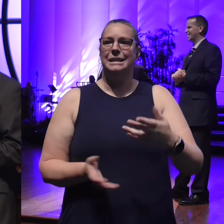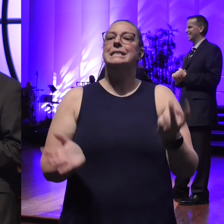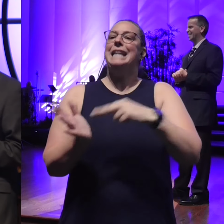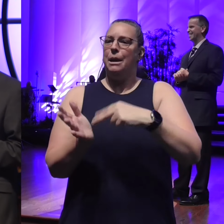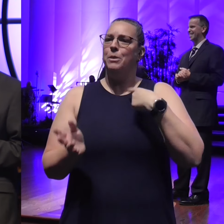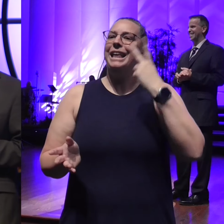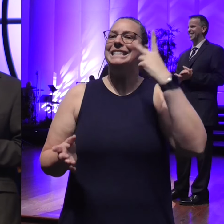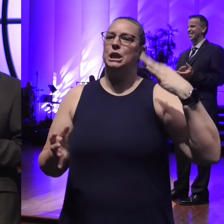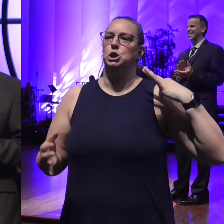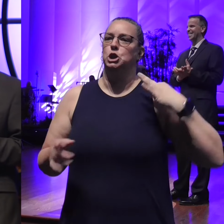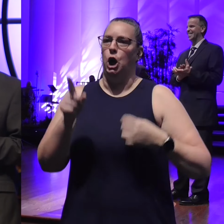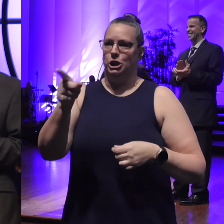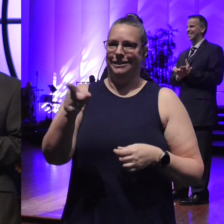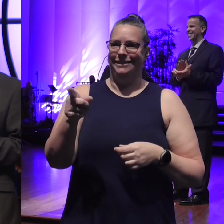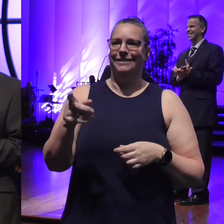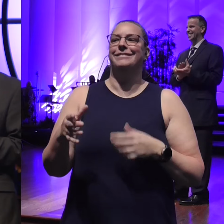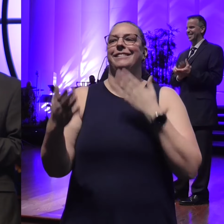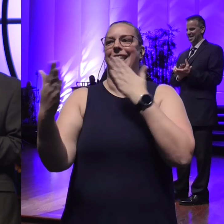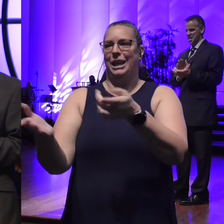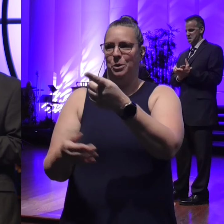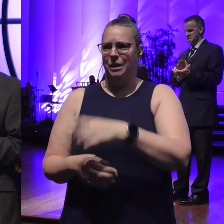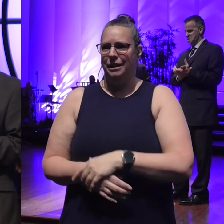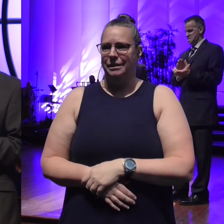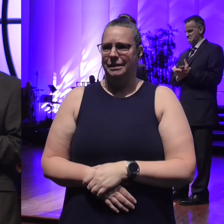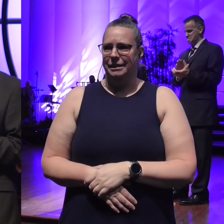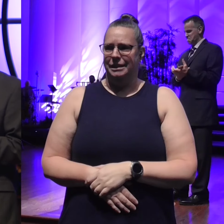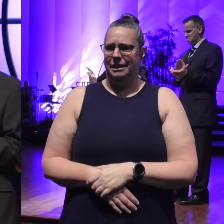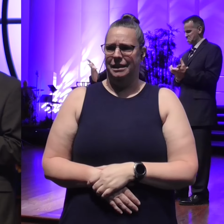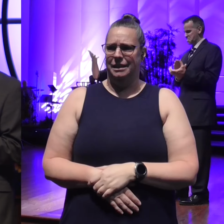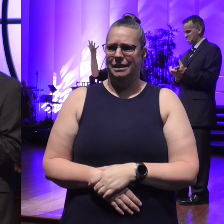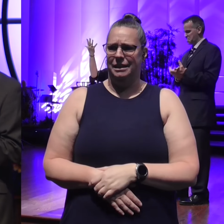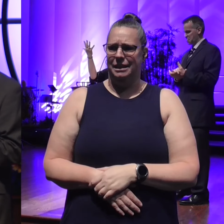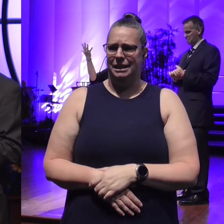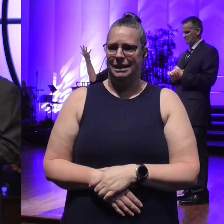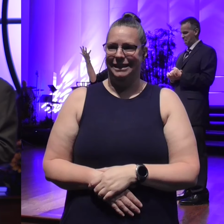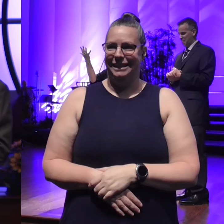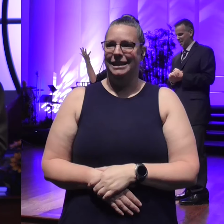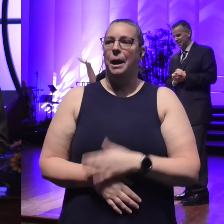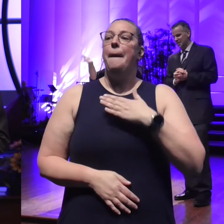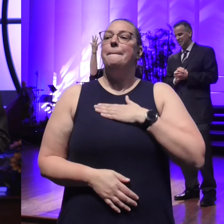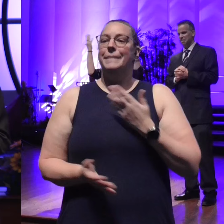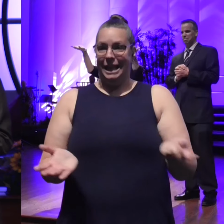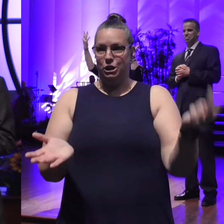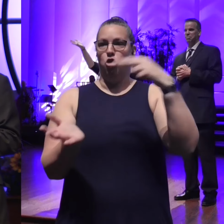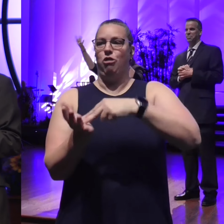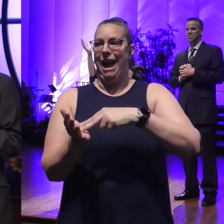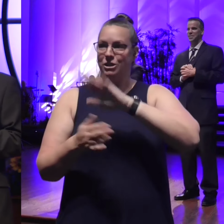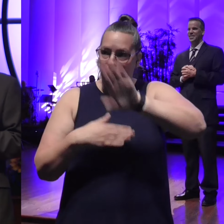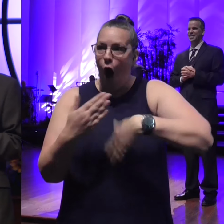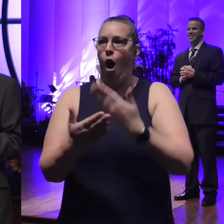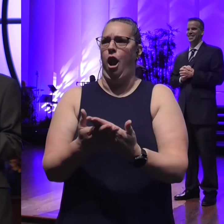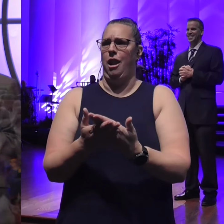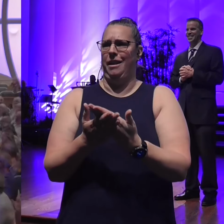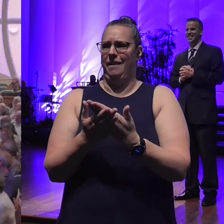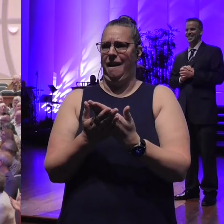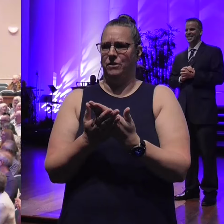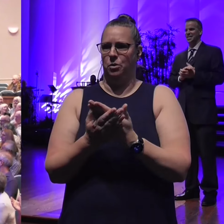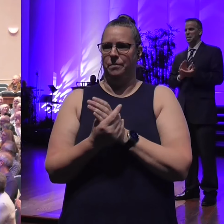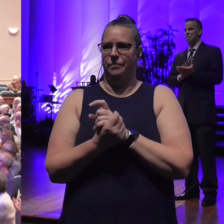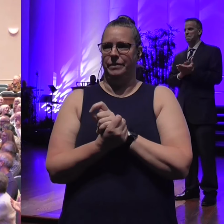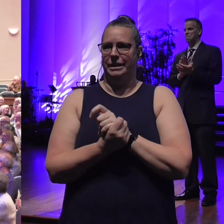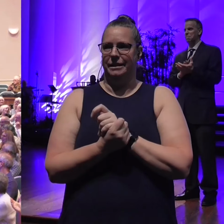Kent. Yeah, all right, good. New members, will you please rise? All new members, please